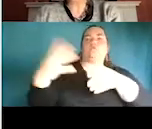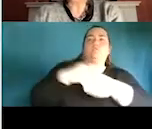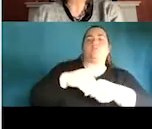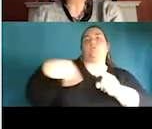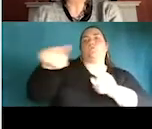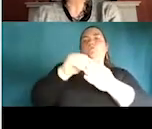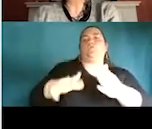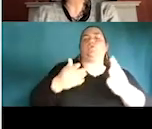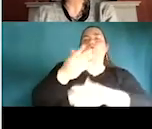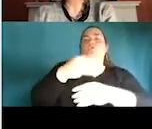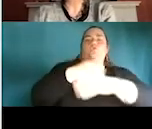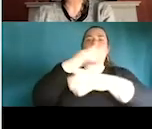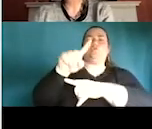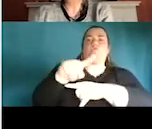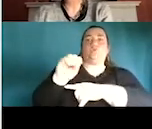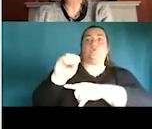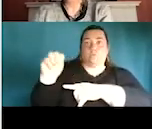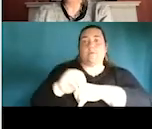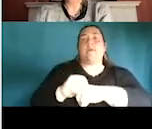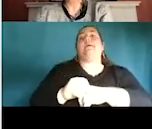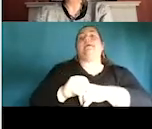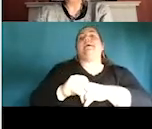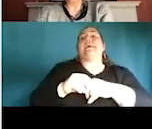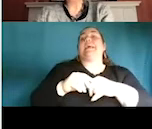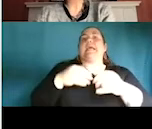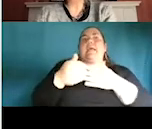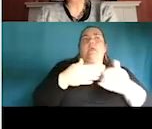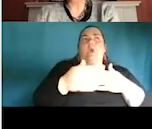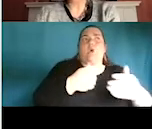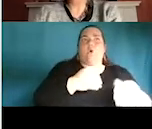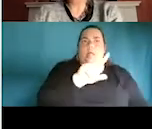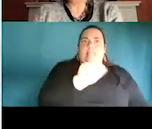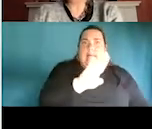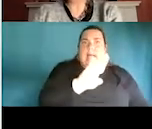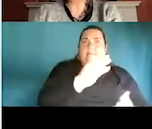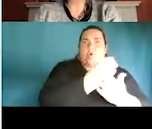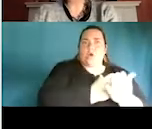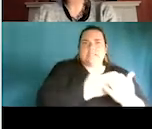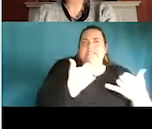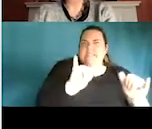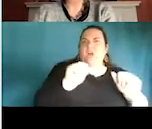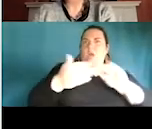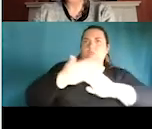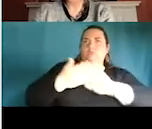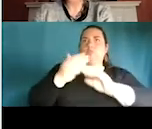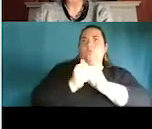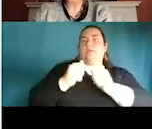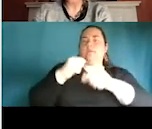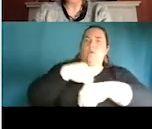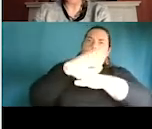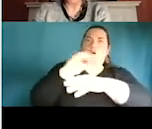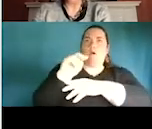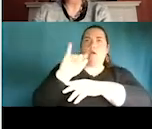field-based labs to online experiences. For example, in one Zoom class, he demonstrated flint knapping techniques in his